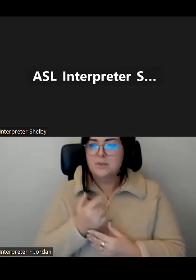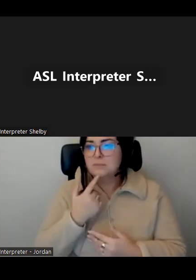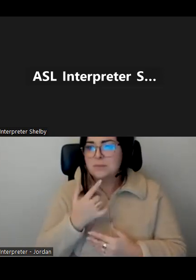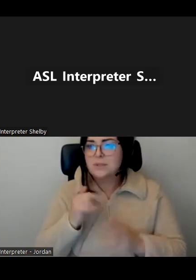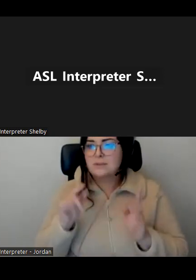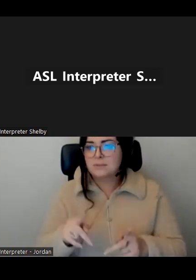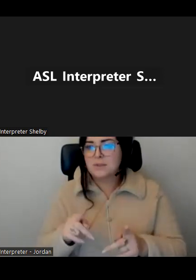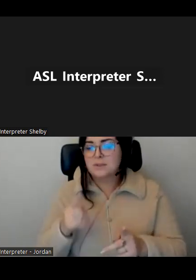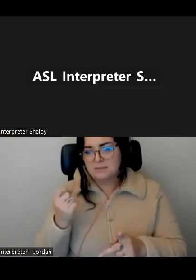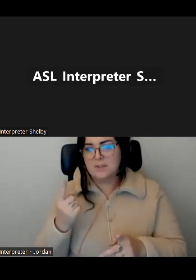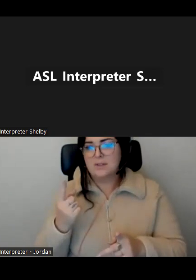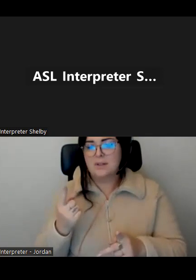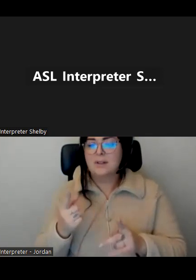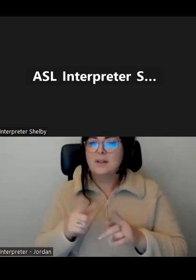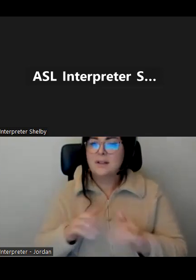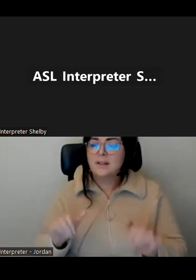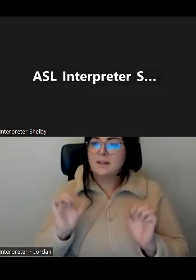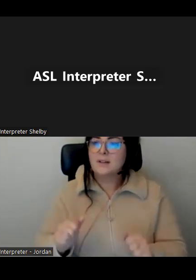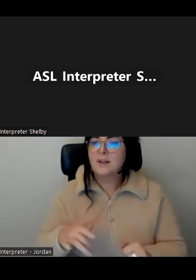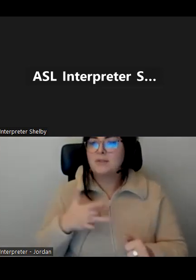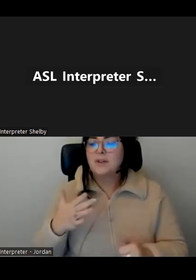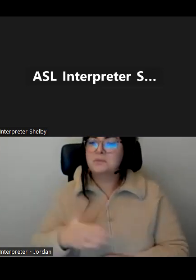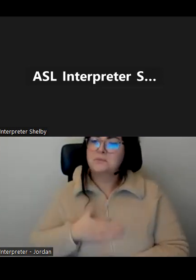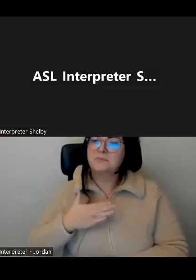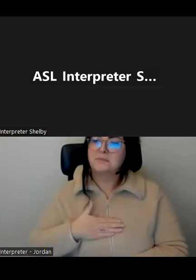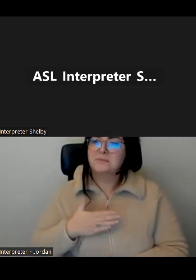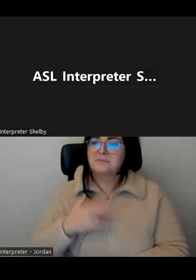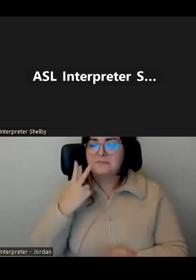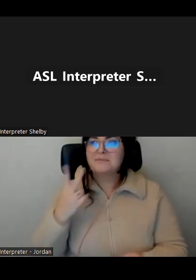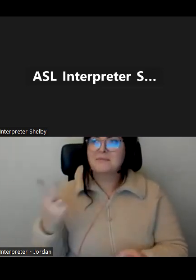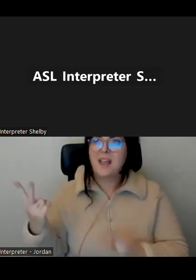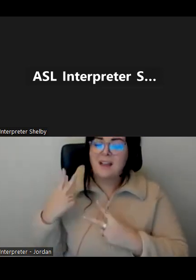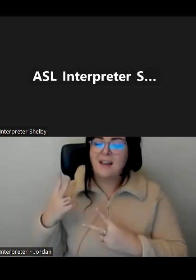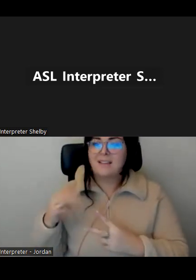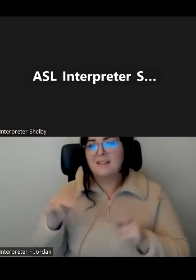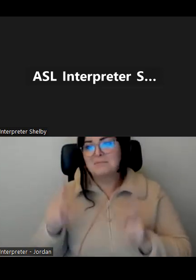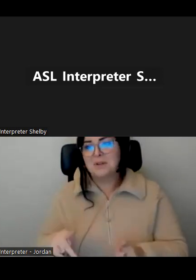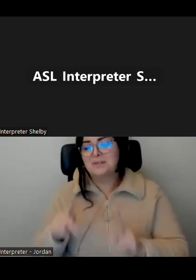course, but also you can feel happy as you talk about them and remember them.